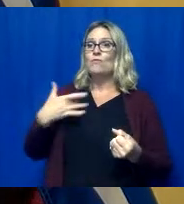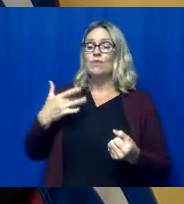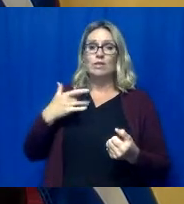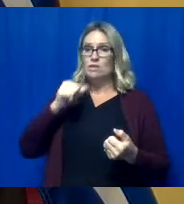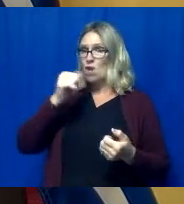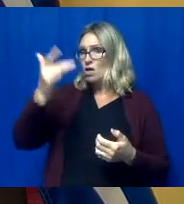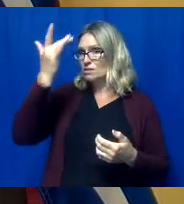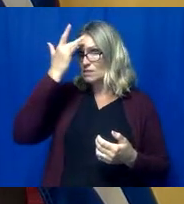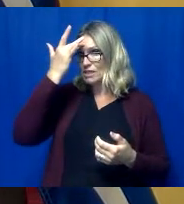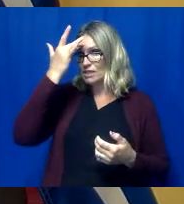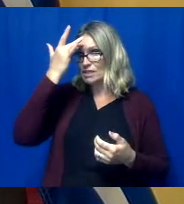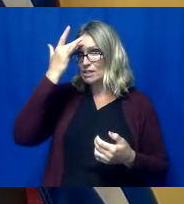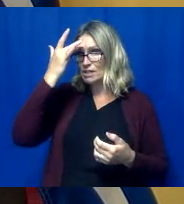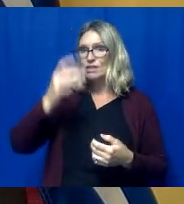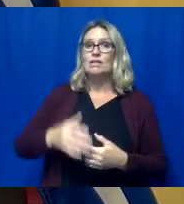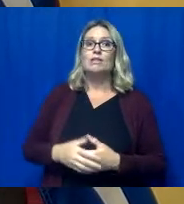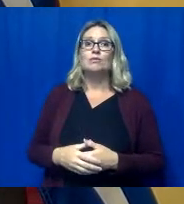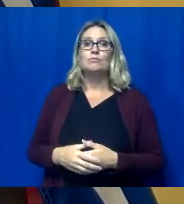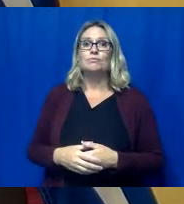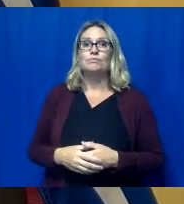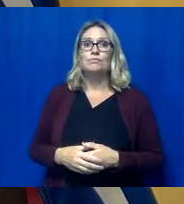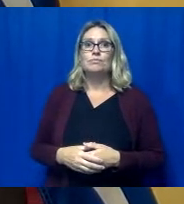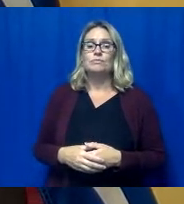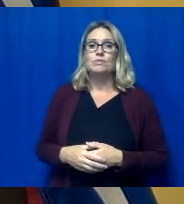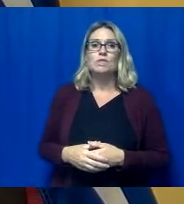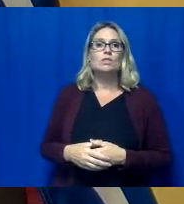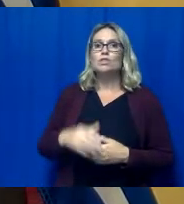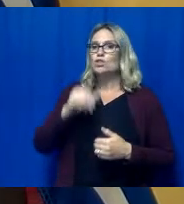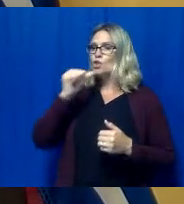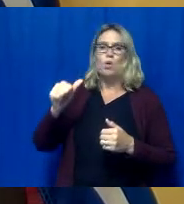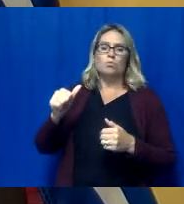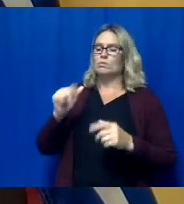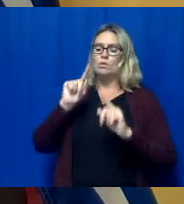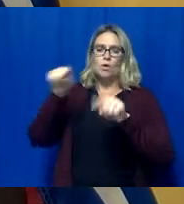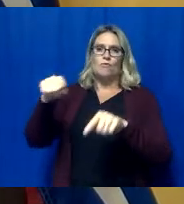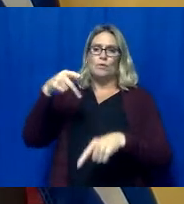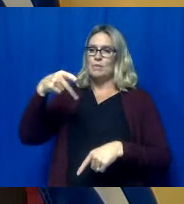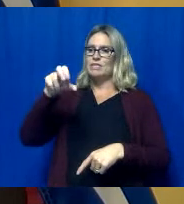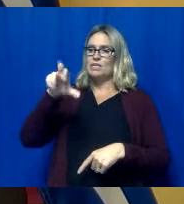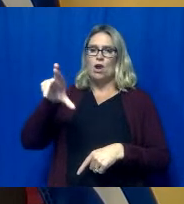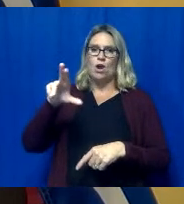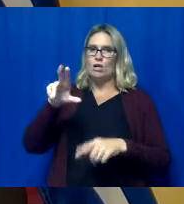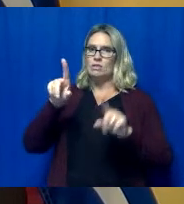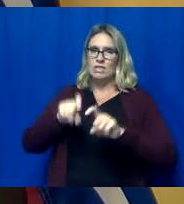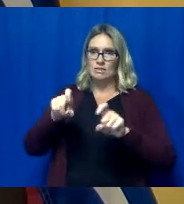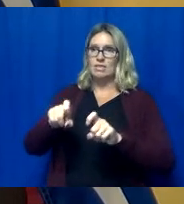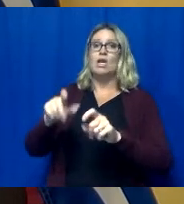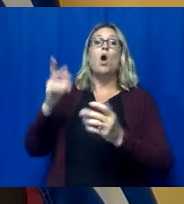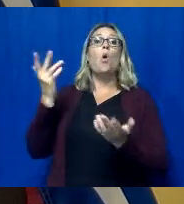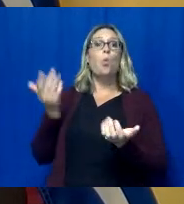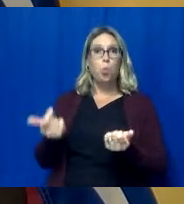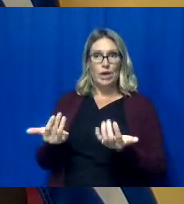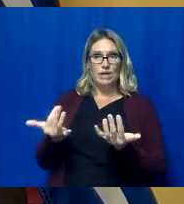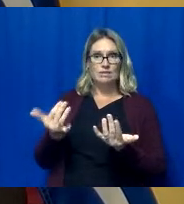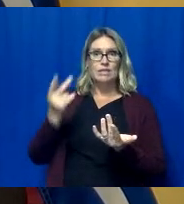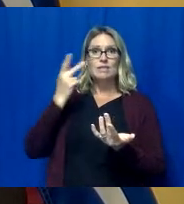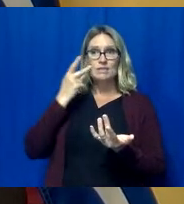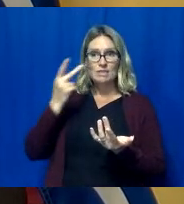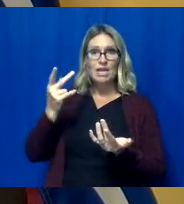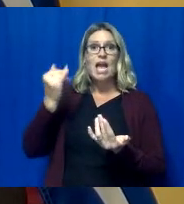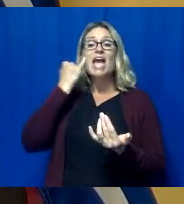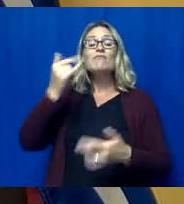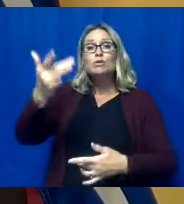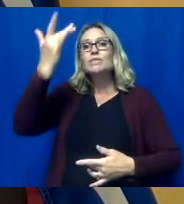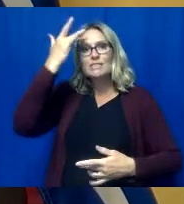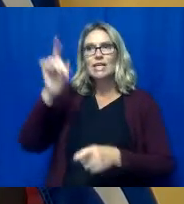to not consider getting a PCR test right now. Let the backlog clear. If you are symptomatic, of course,